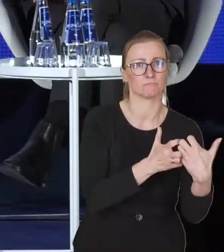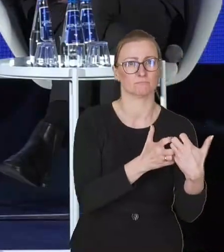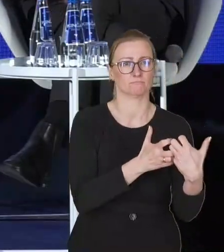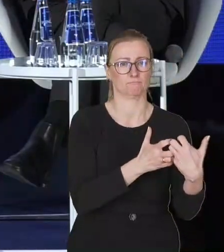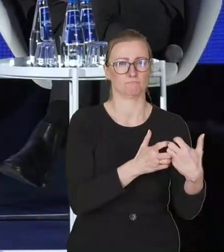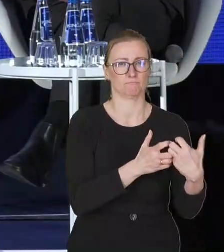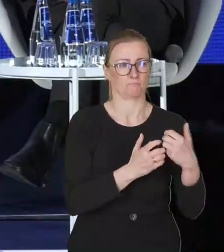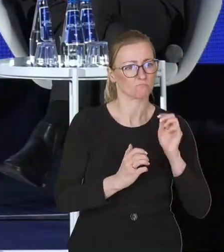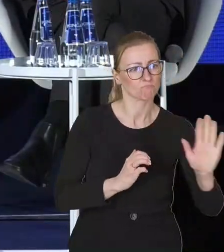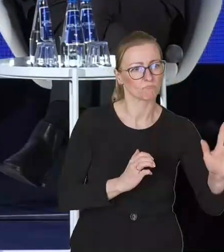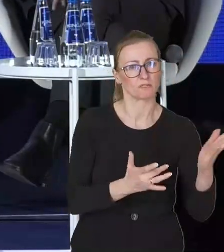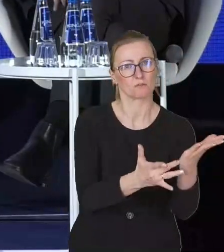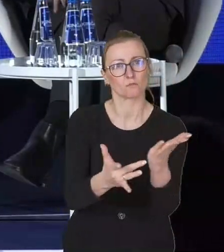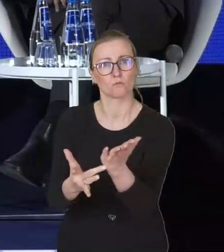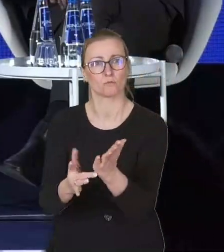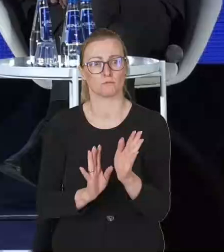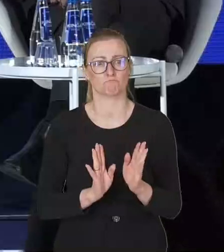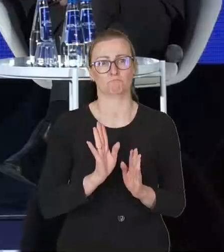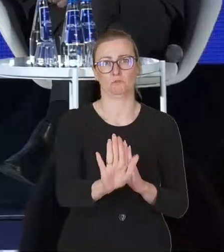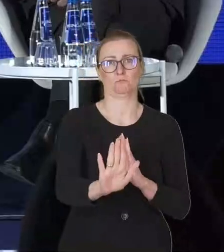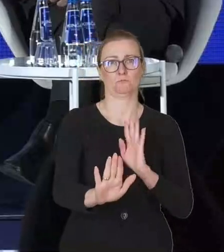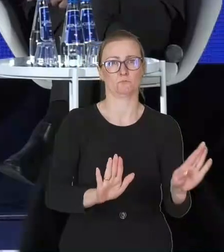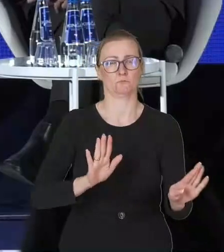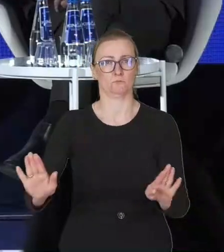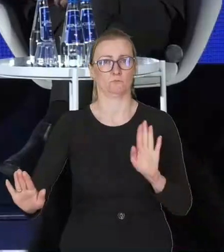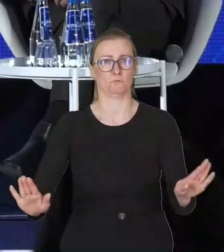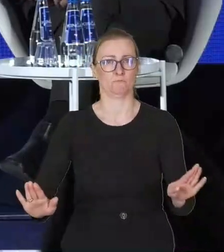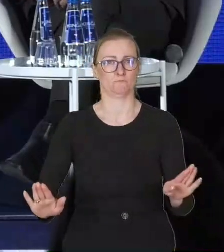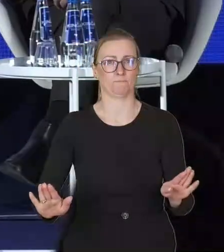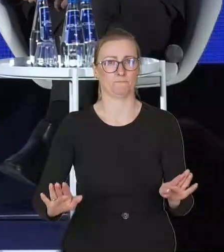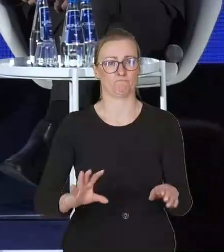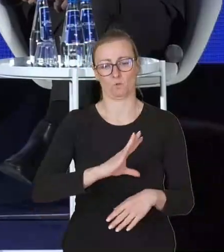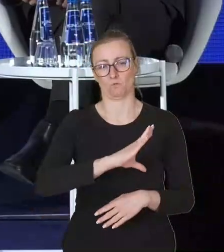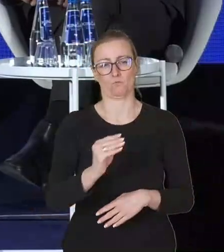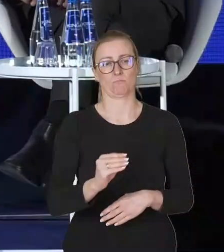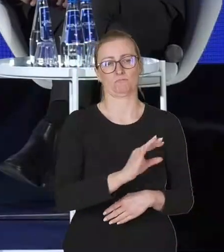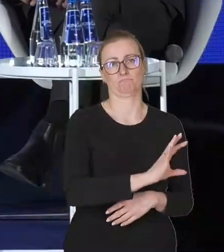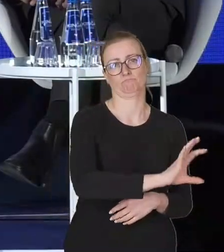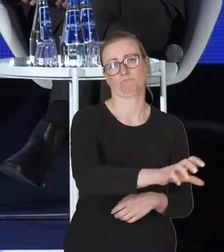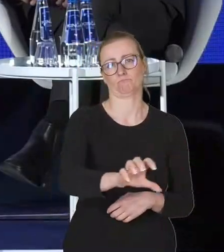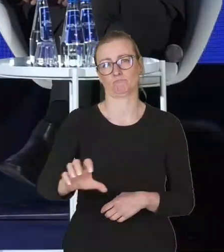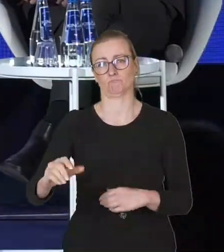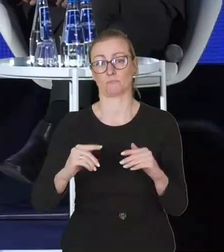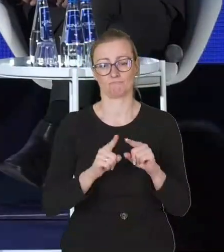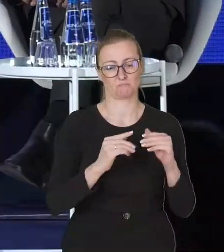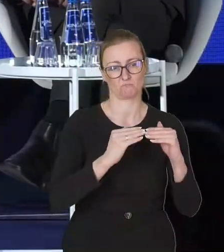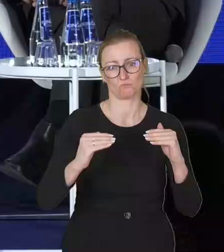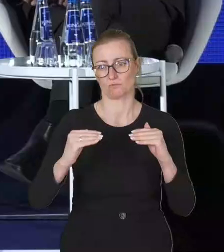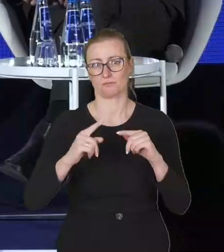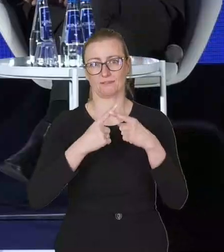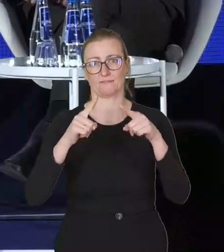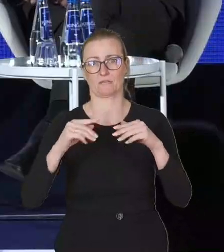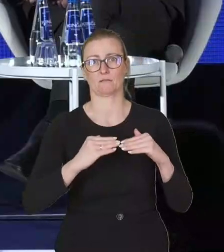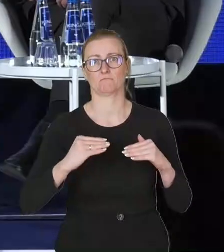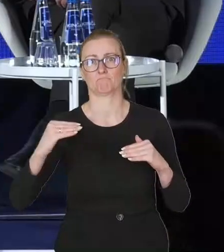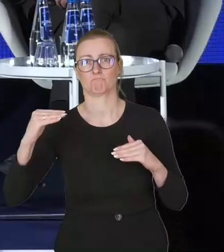we have, in fact, an interplay of all these systemic, sectoral, regional, technological systems